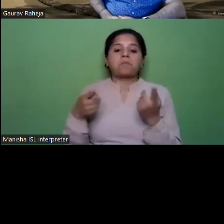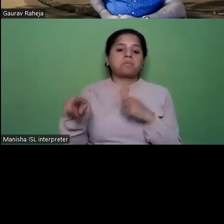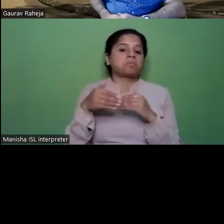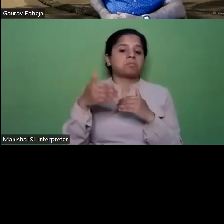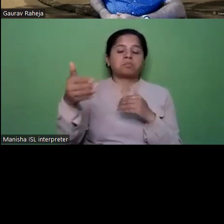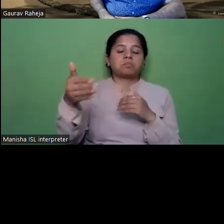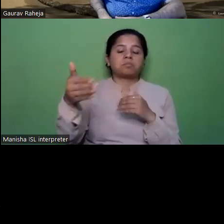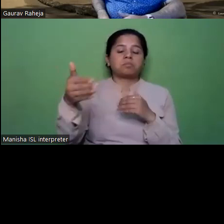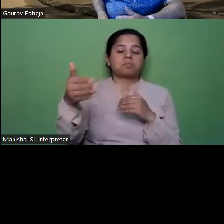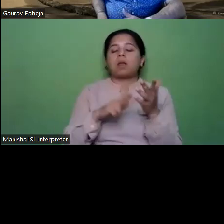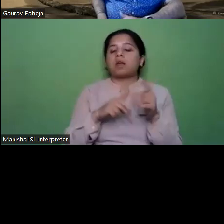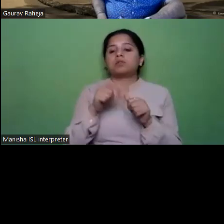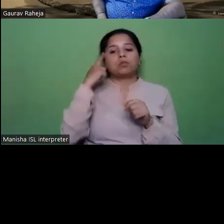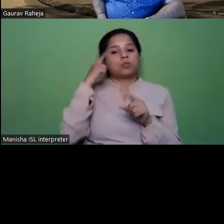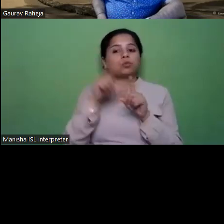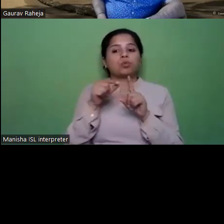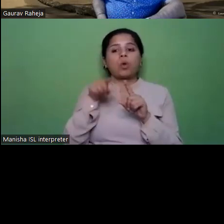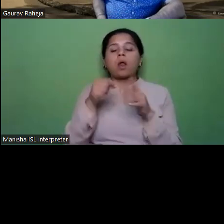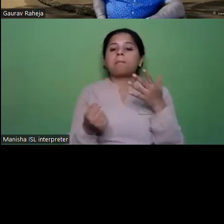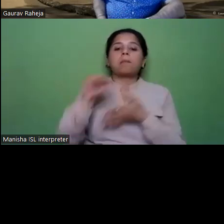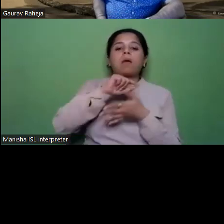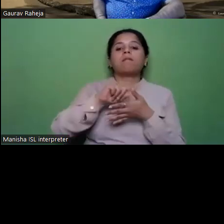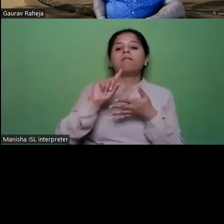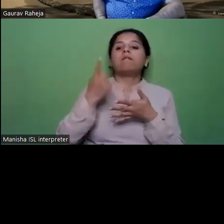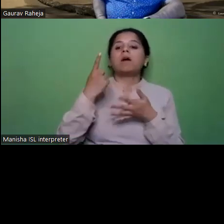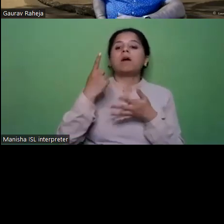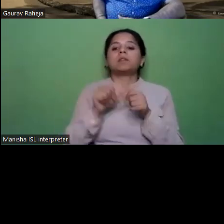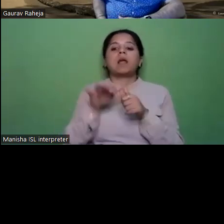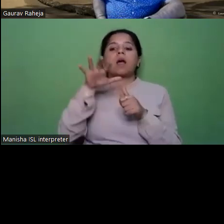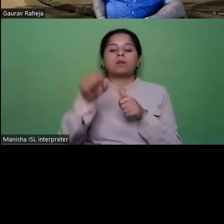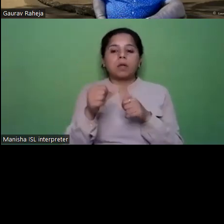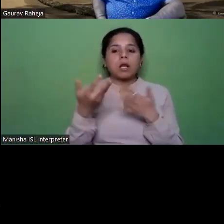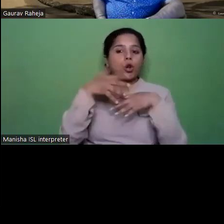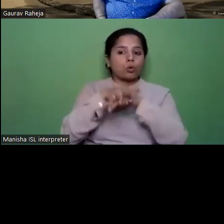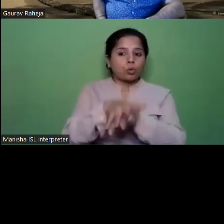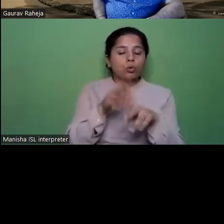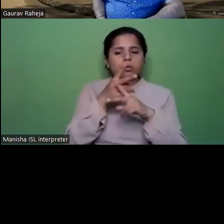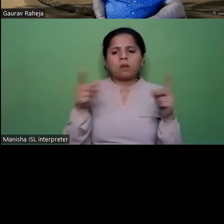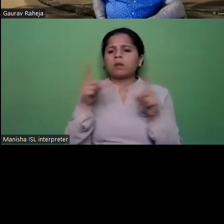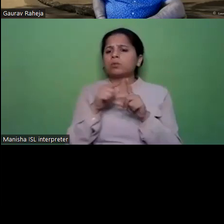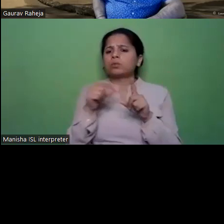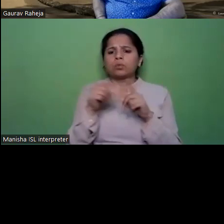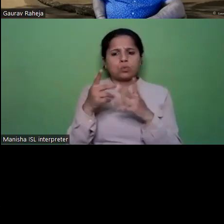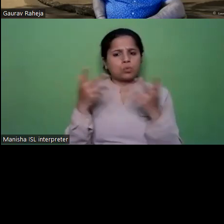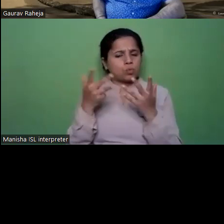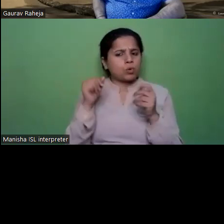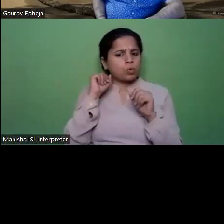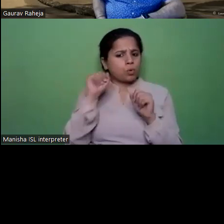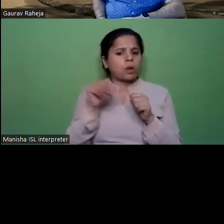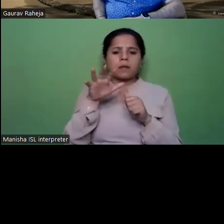various things, and how do they prioritize accessibility and inclusion in various aspects of their